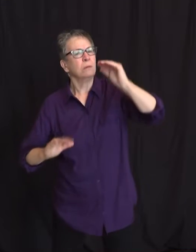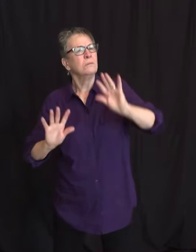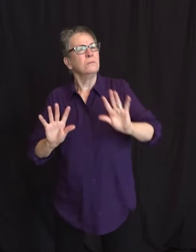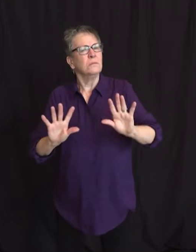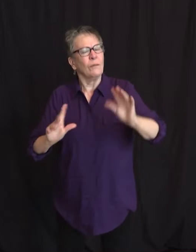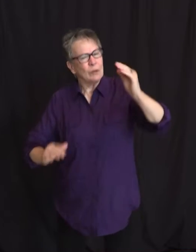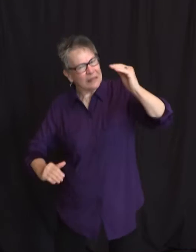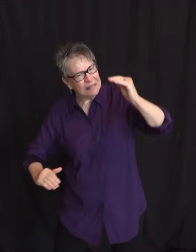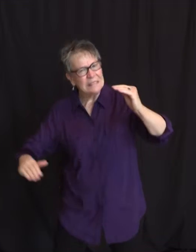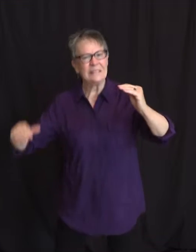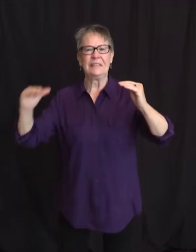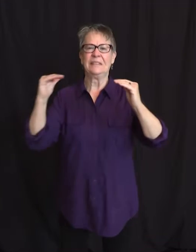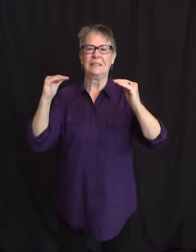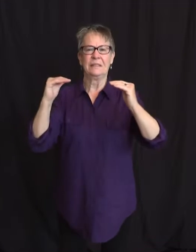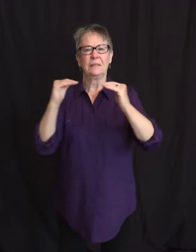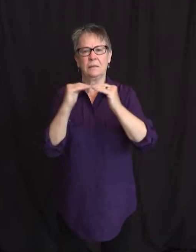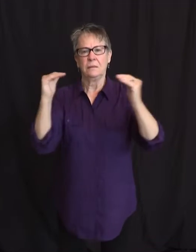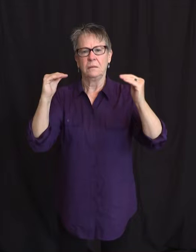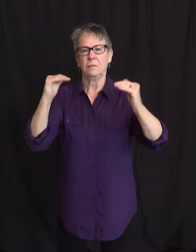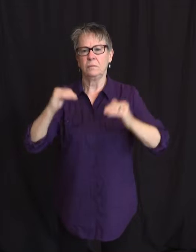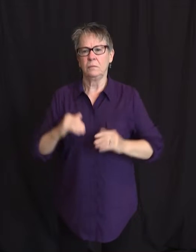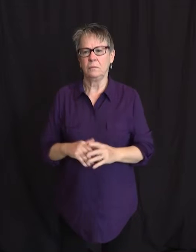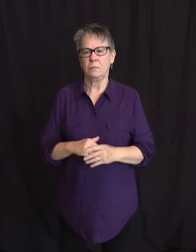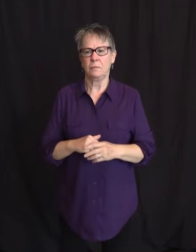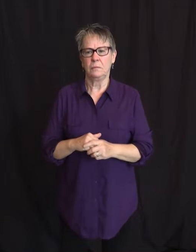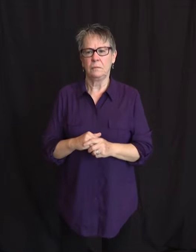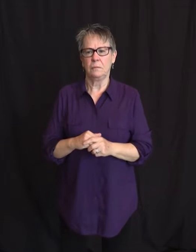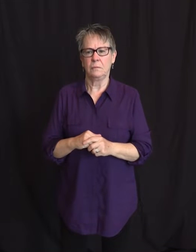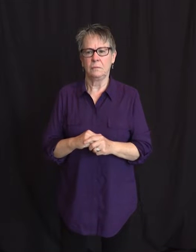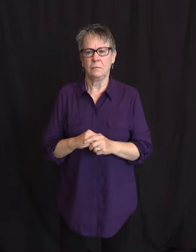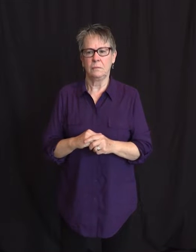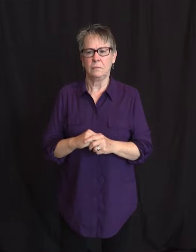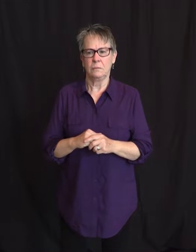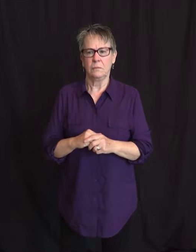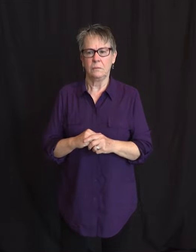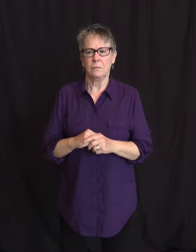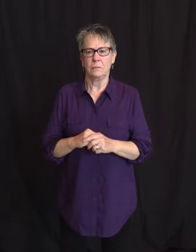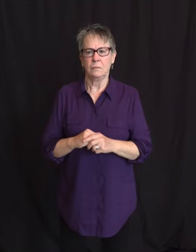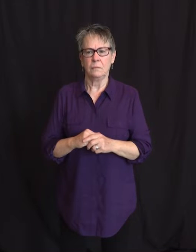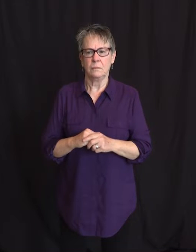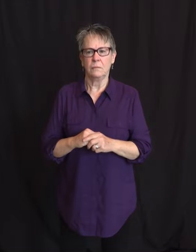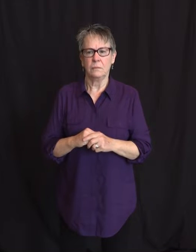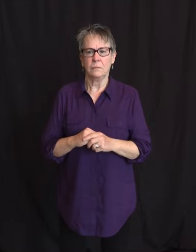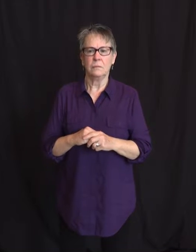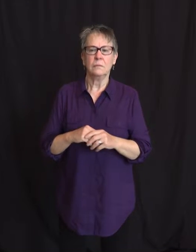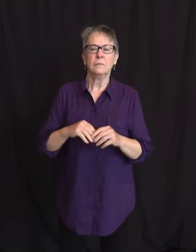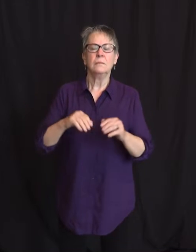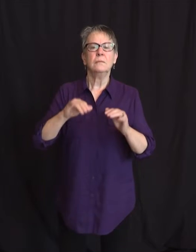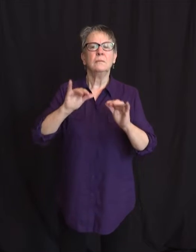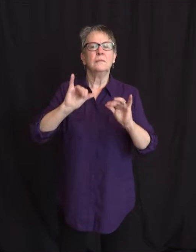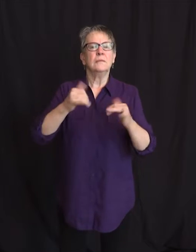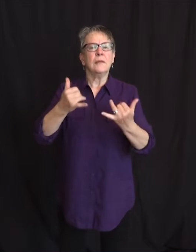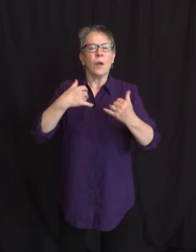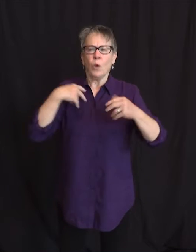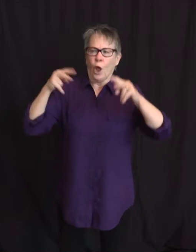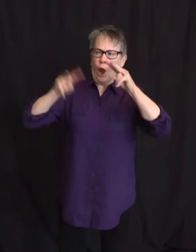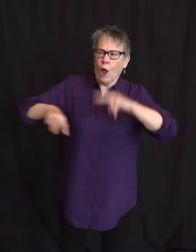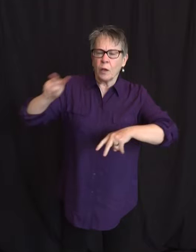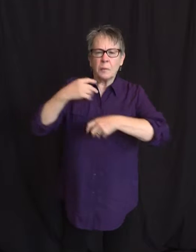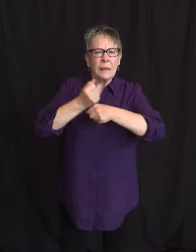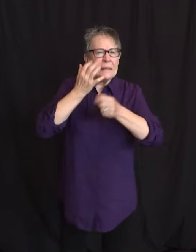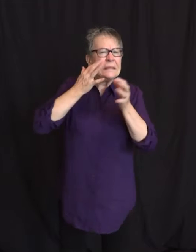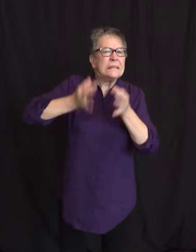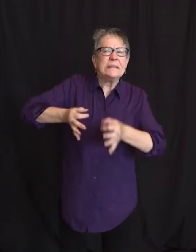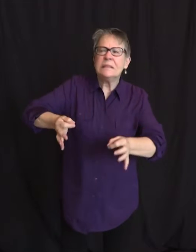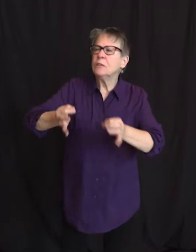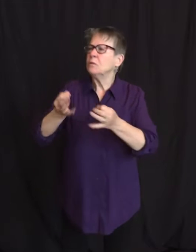partners through the Multi-State Council. This isn't just about New Jersey, although it is first and foremost about New Jersey. For